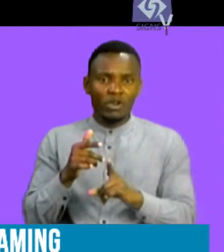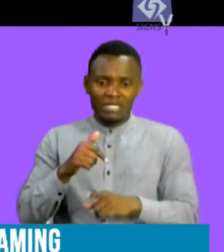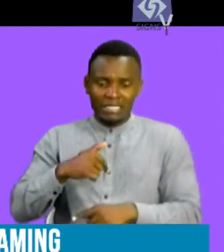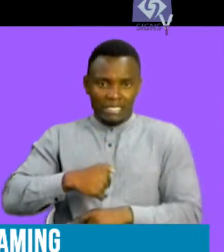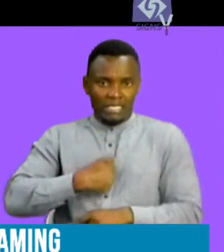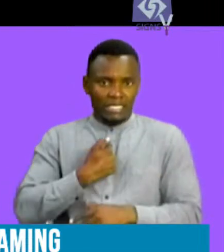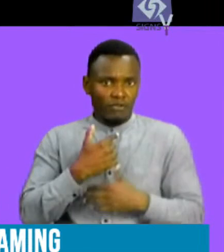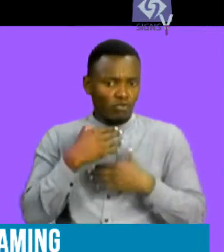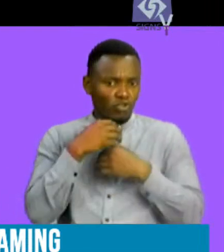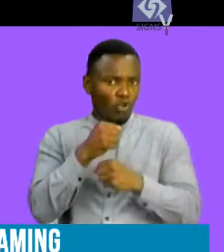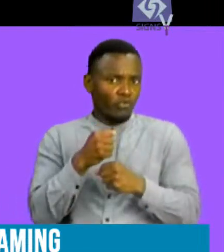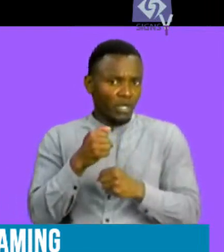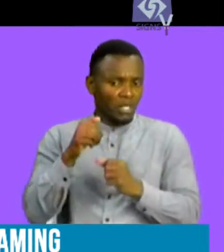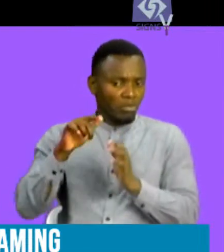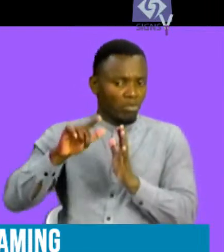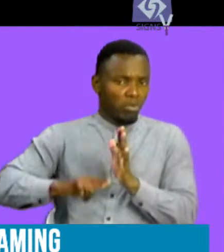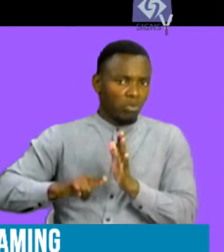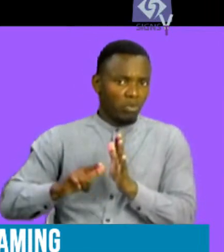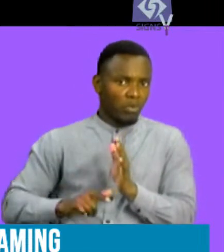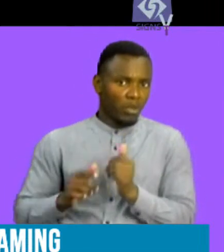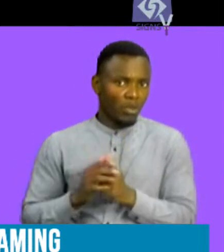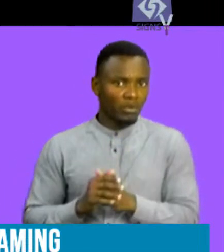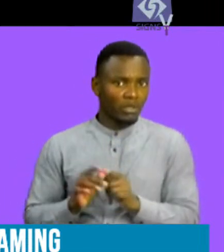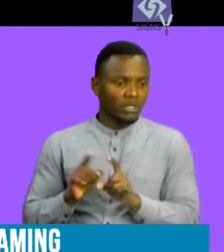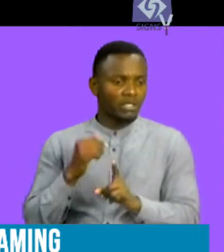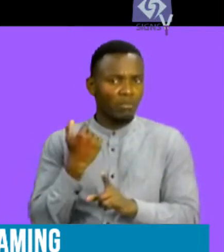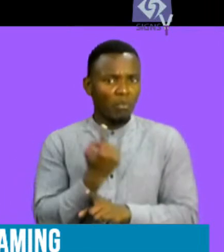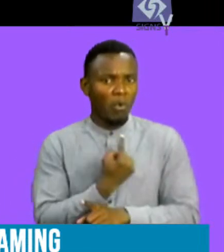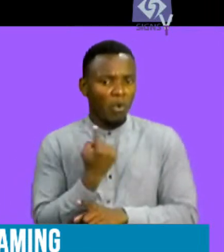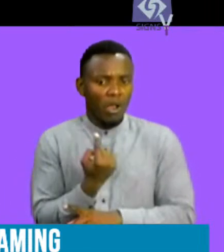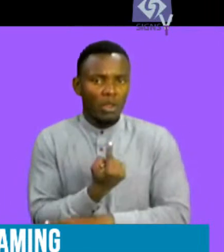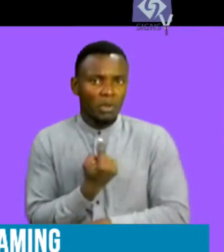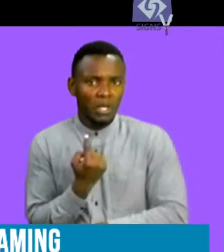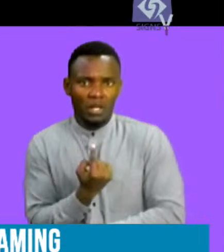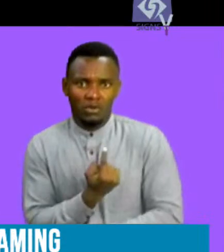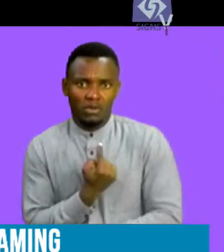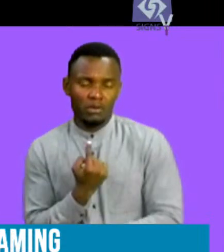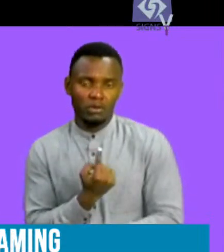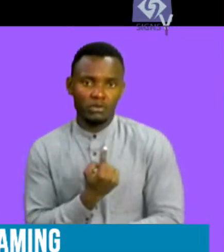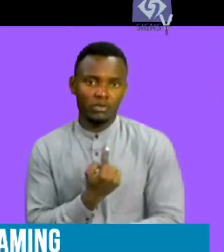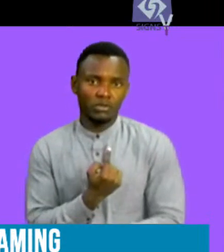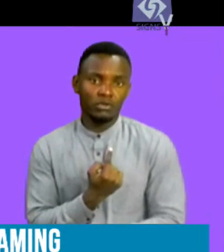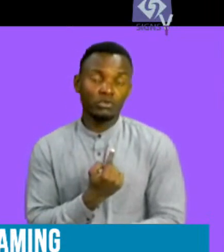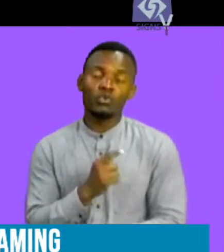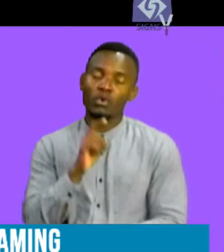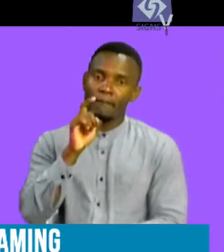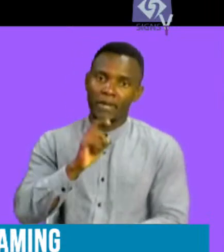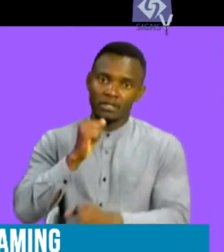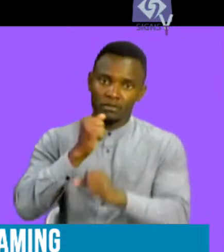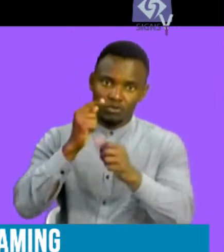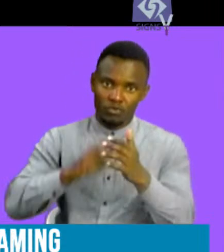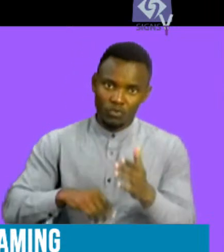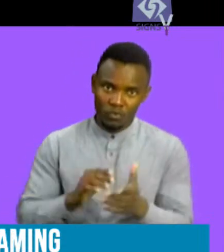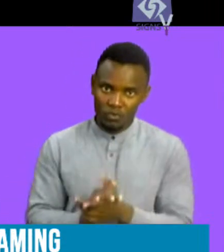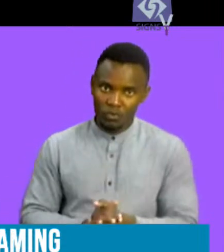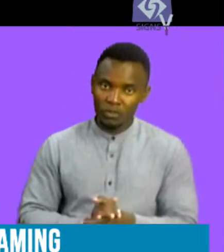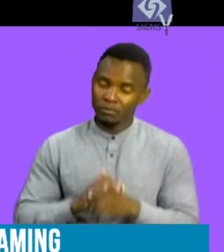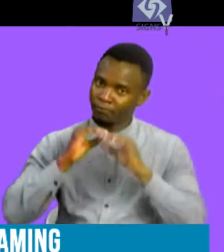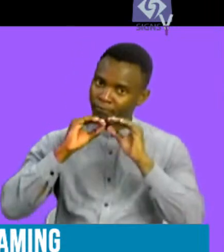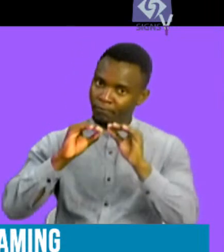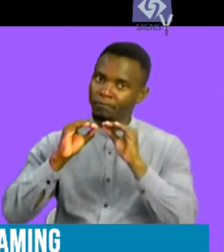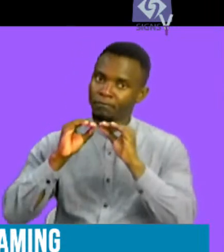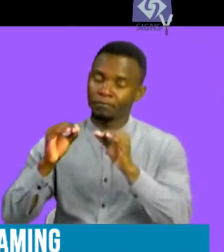extracting himself or herself from the group. You see, there are those people. So there is that message which needs to go down there.